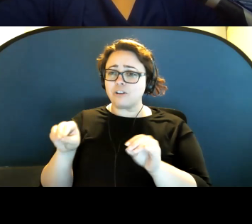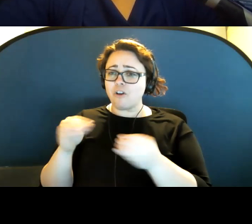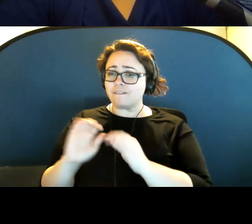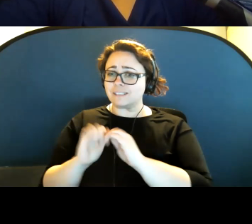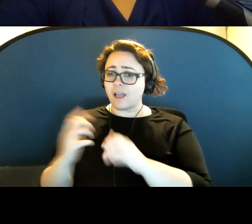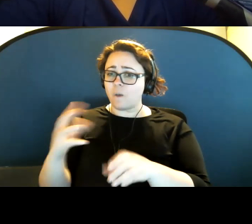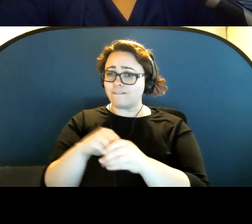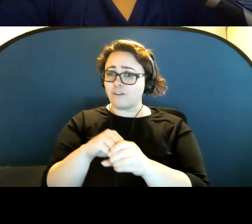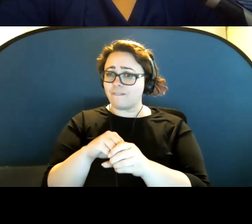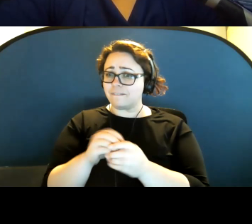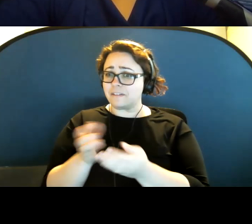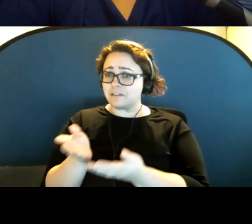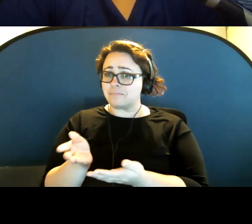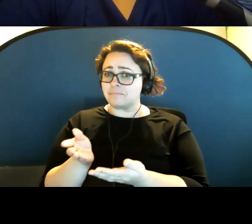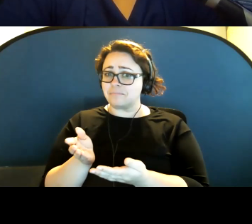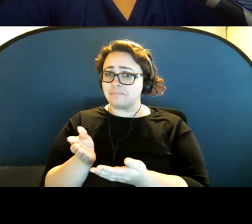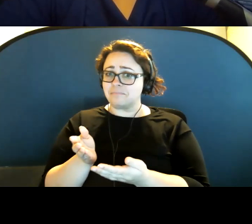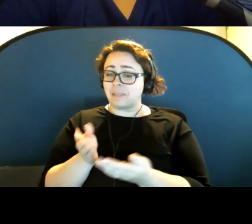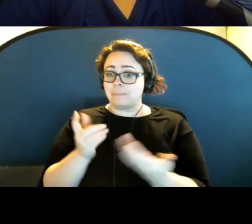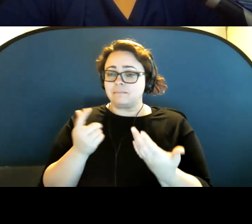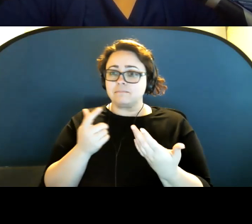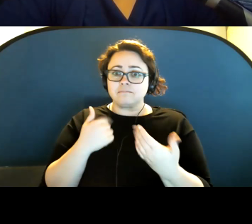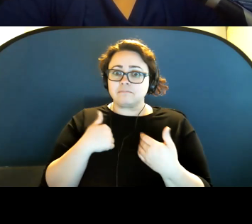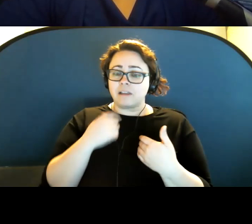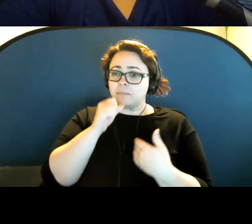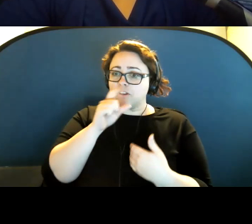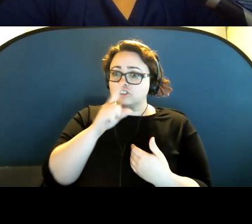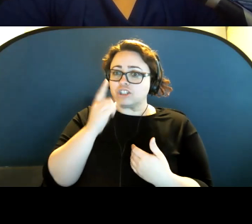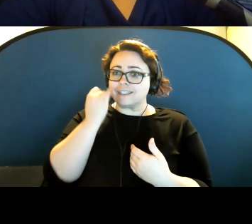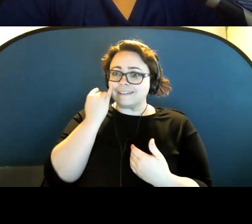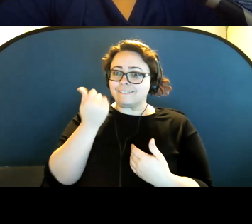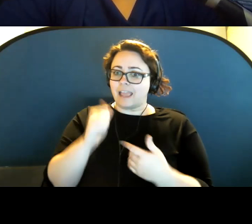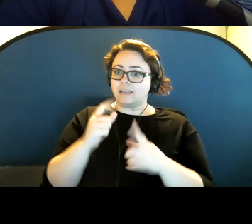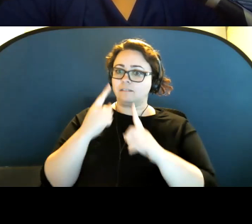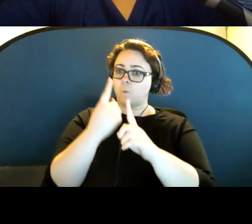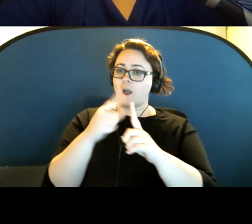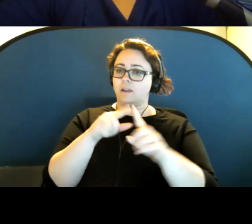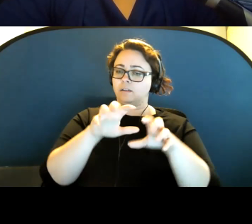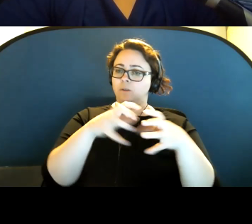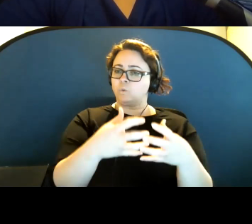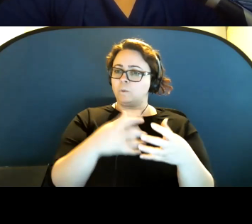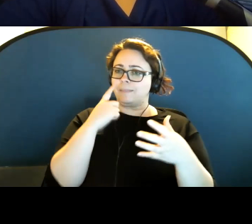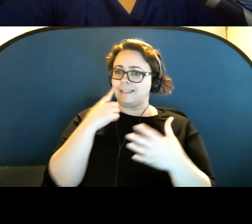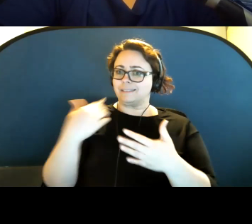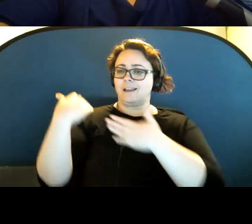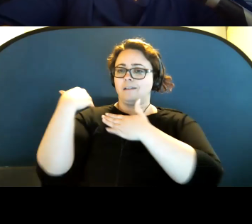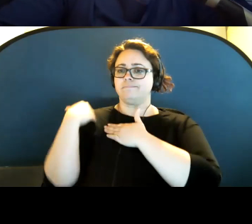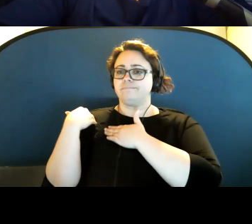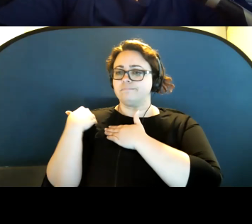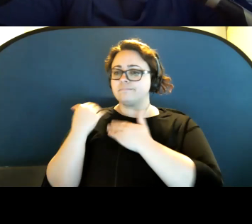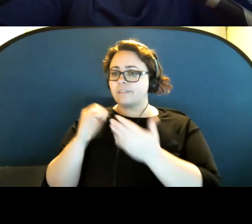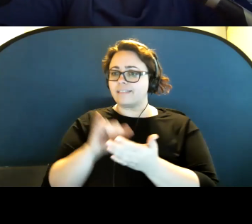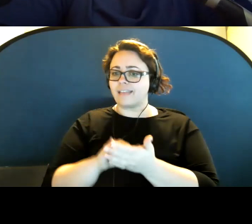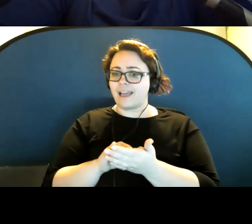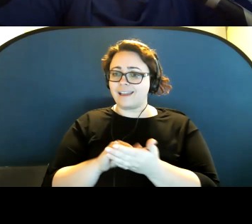know if there is any entity that is really taking that on. Especially in the US, we're often kind of left to